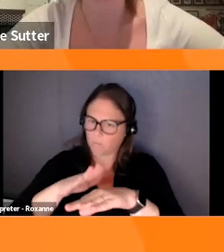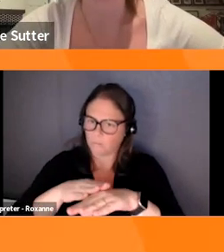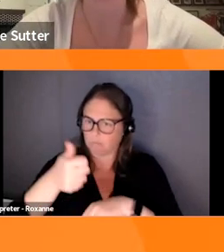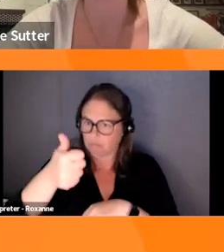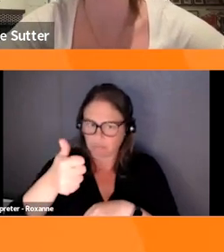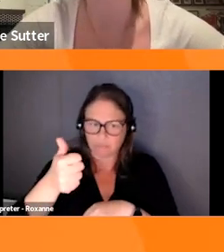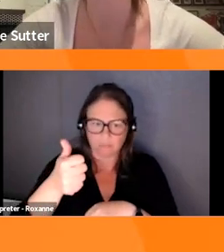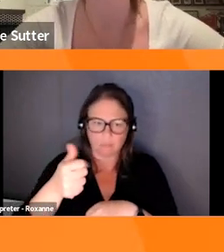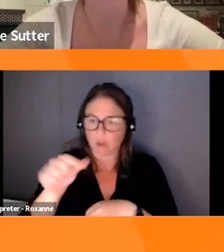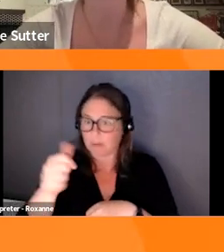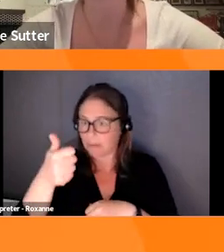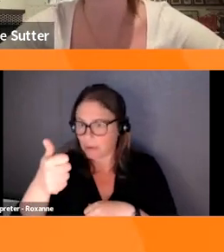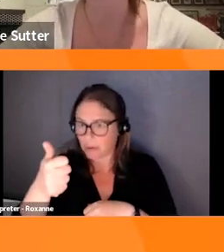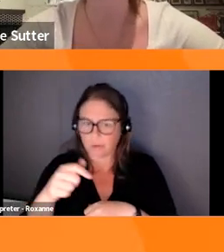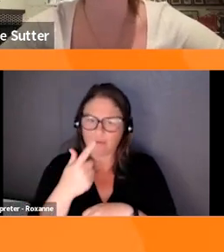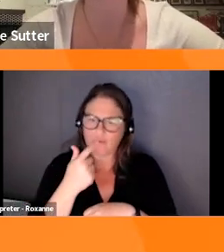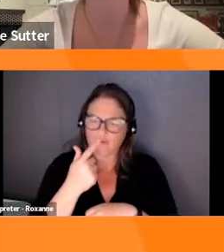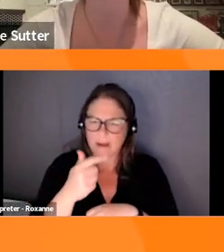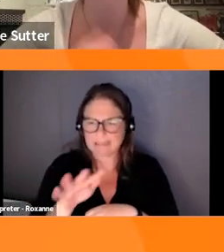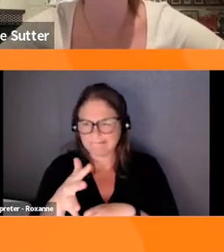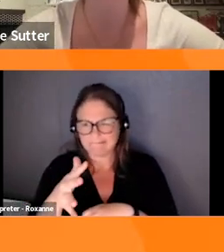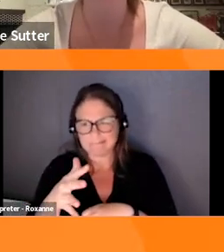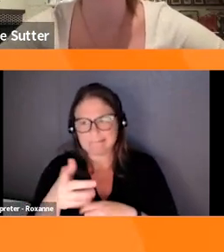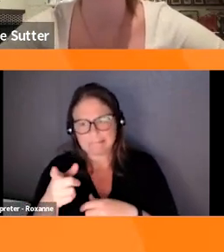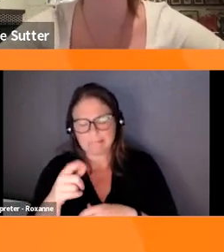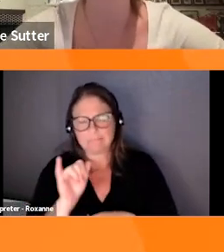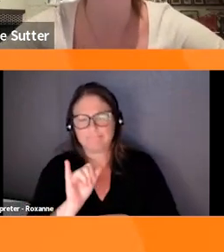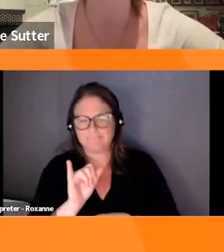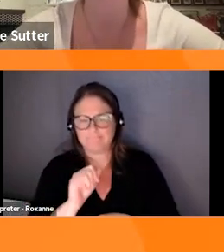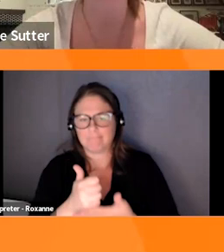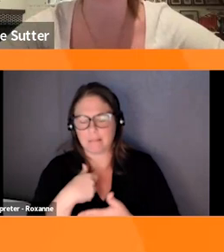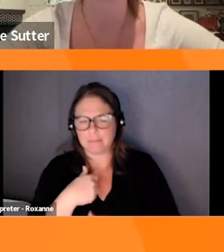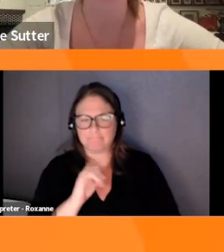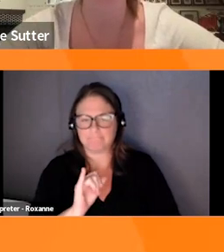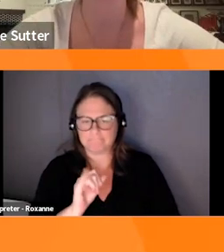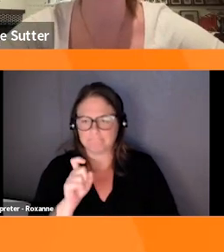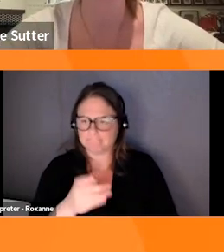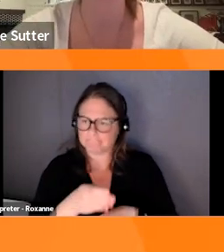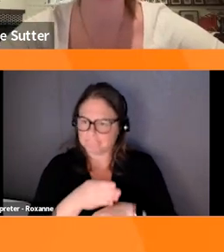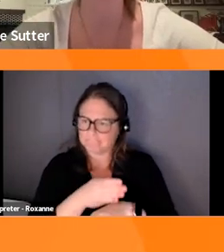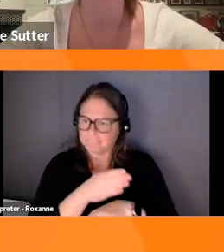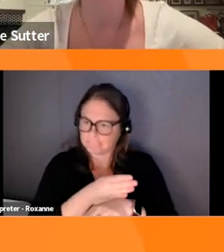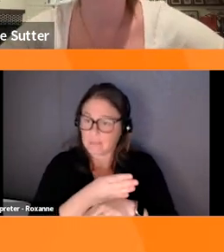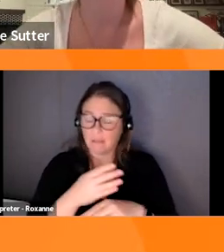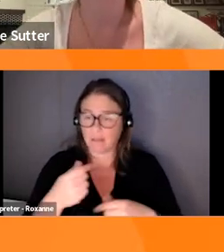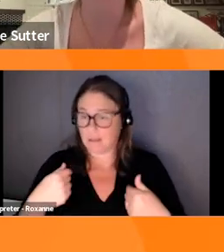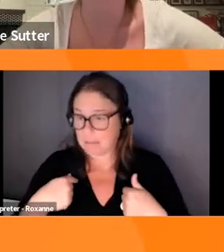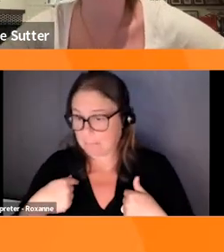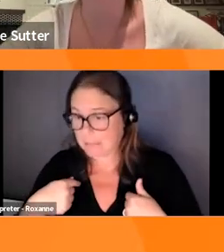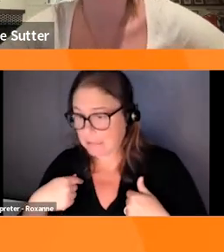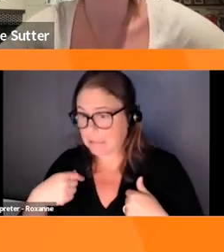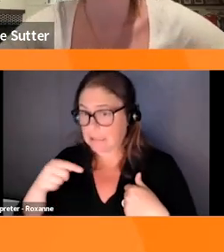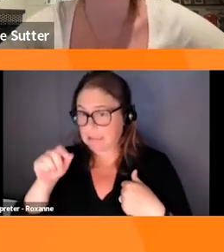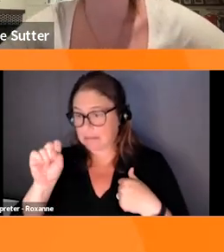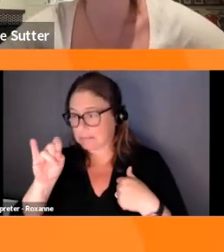doing so great. So it's kind of good too, because then you can understand the information. We're here to walk through it with you as well, to